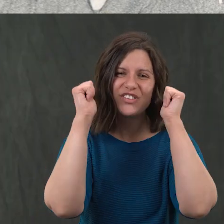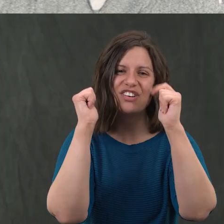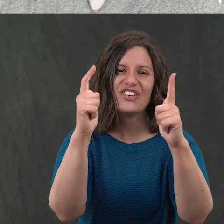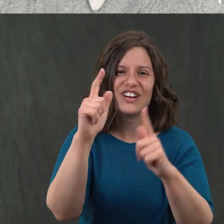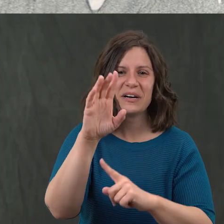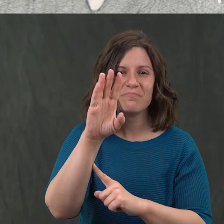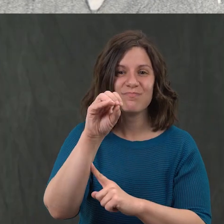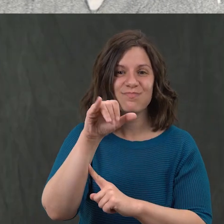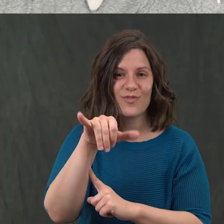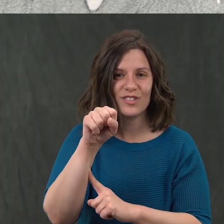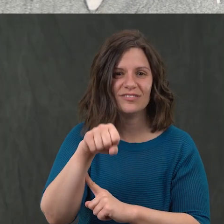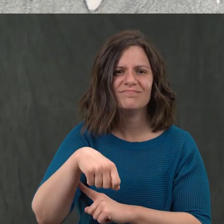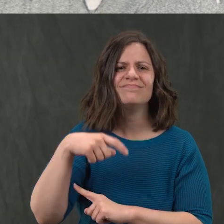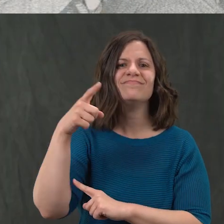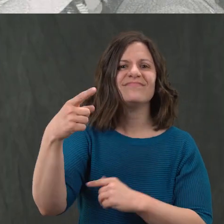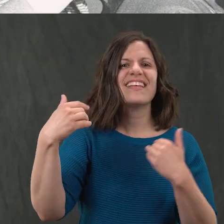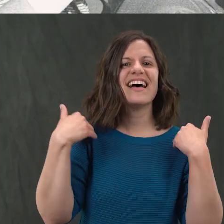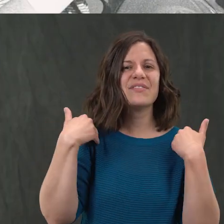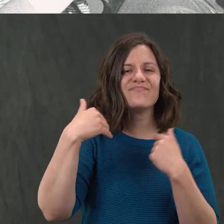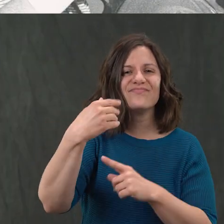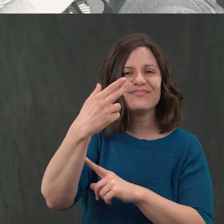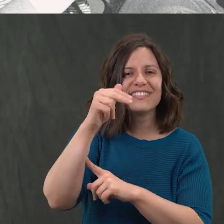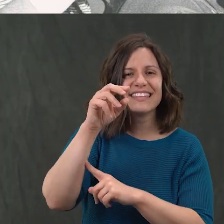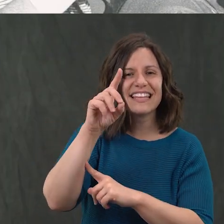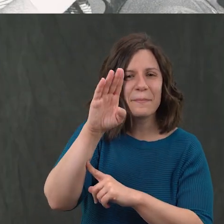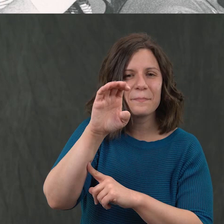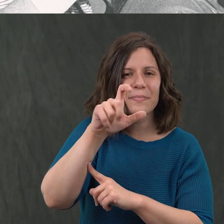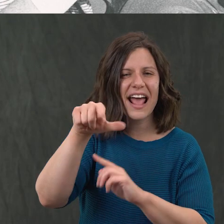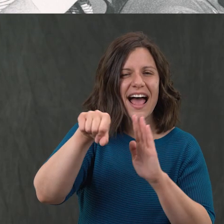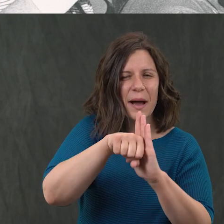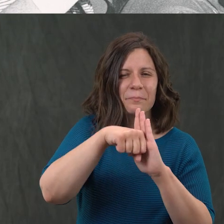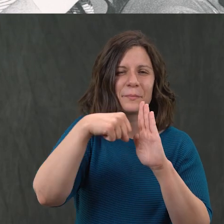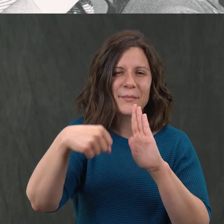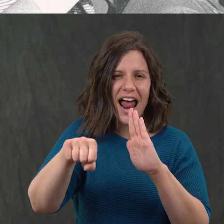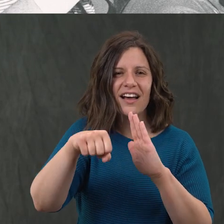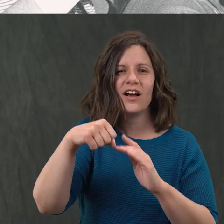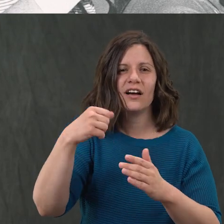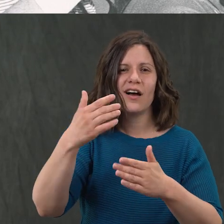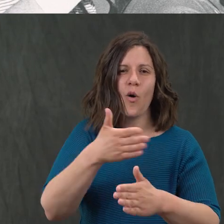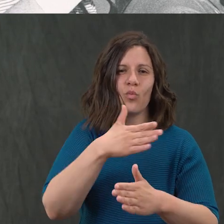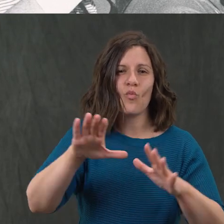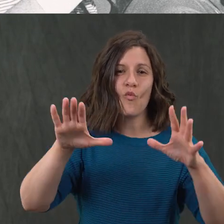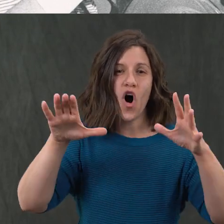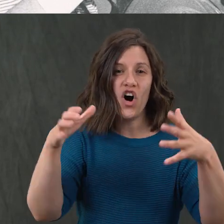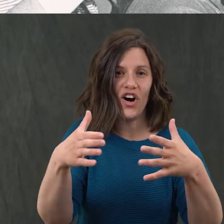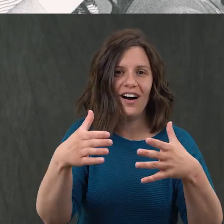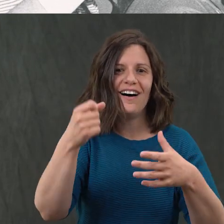to all boys. There was a handbell choir,